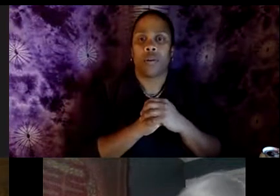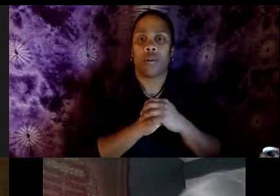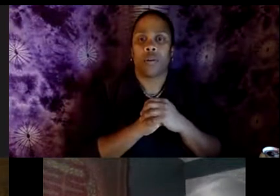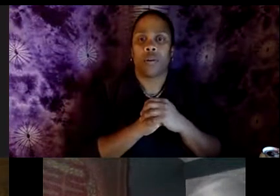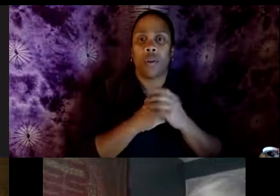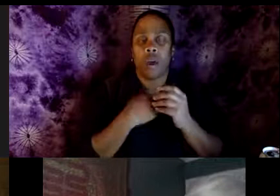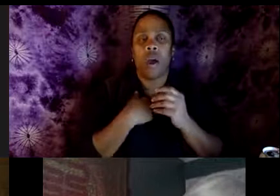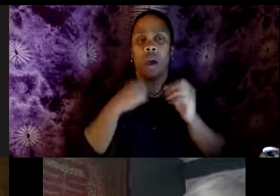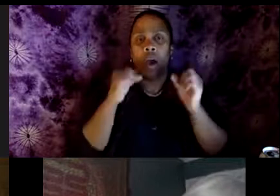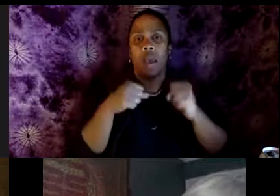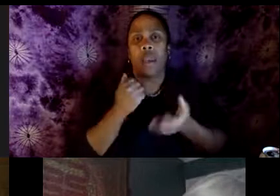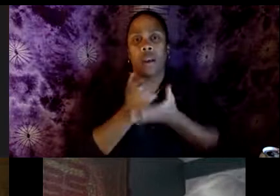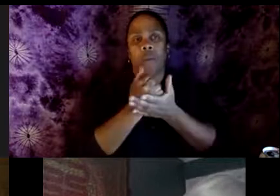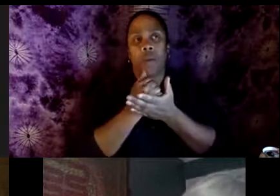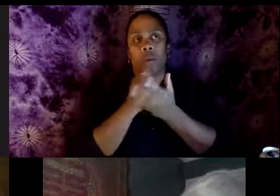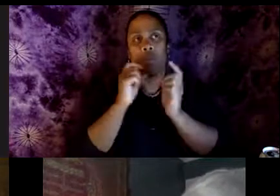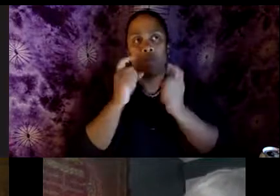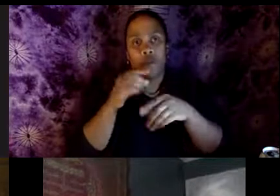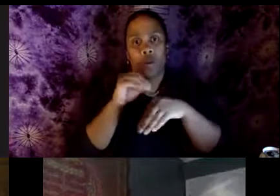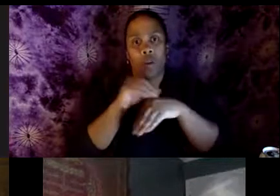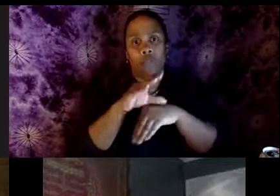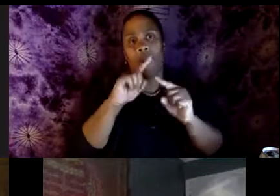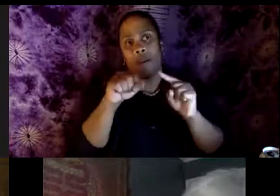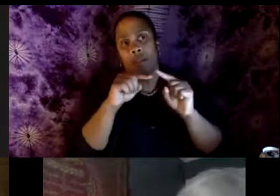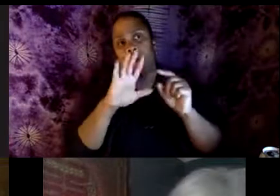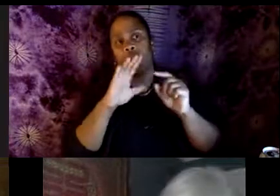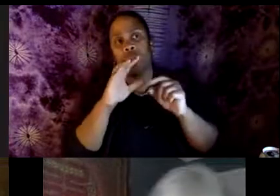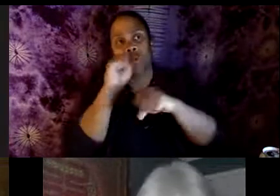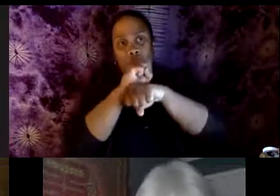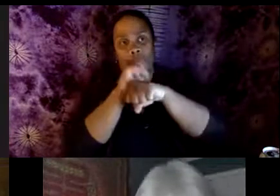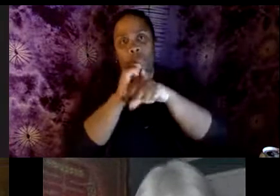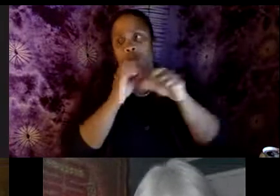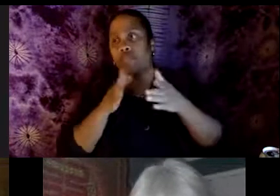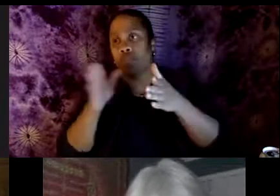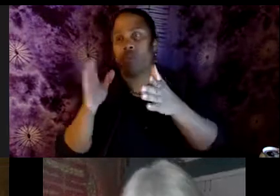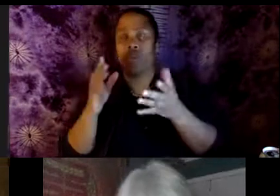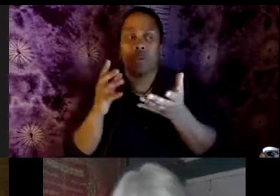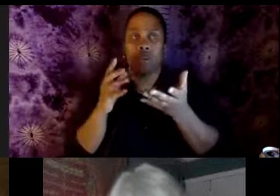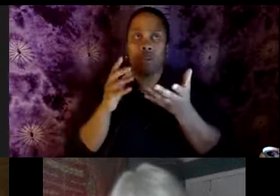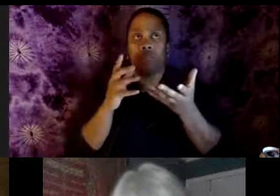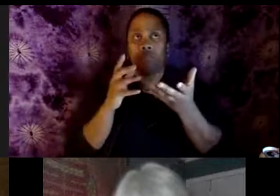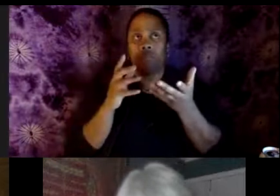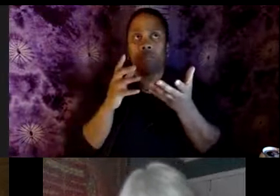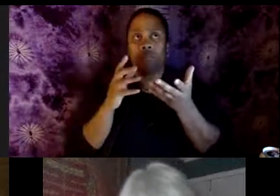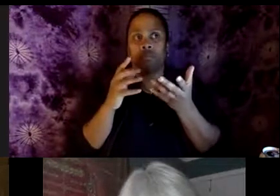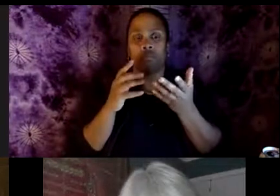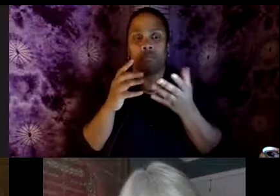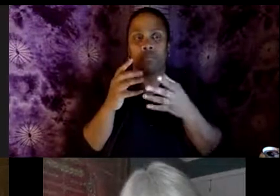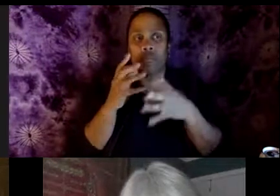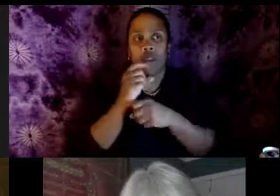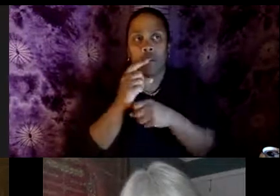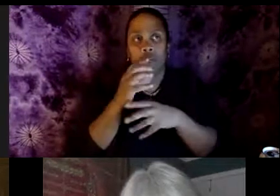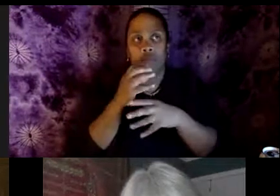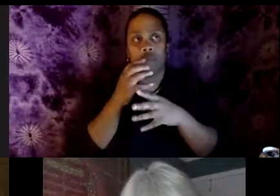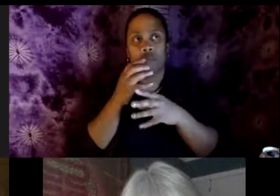help give you advice about your career path, what organization to work for that will see and get you and want what you provide and be a culture